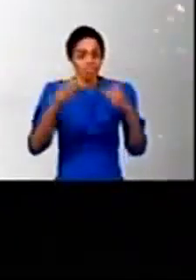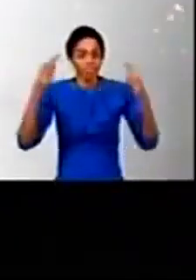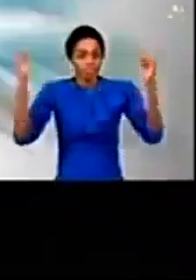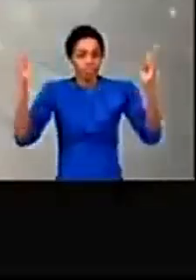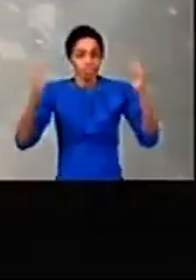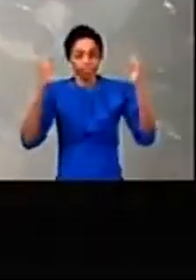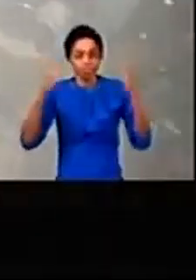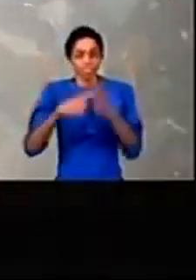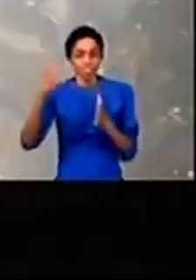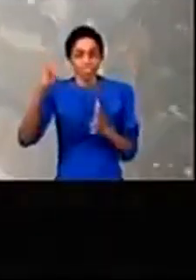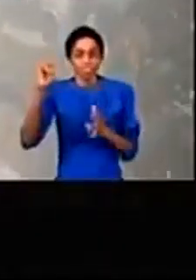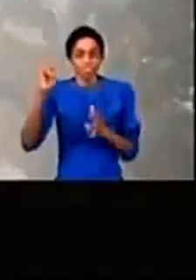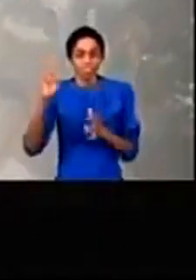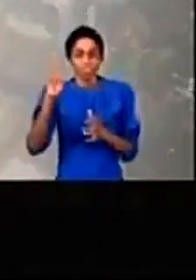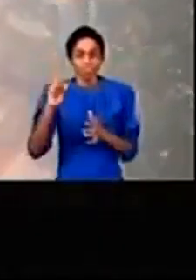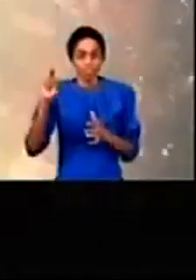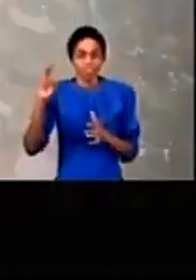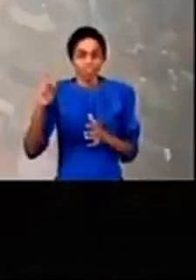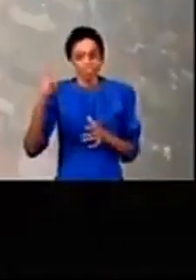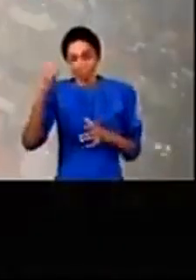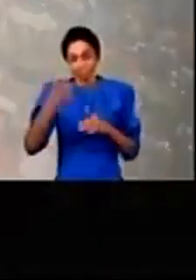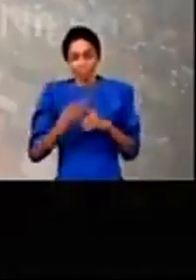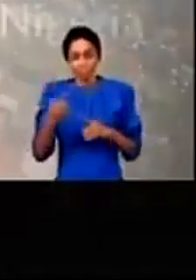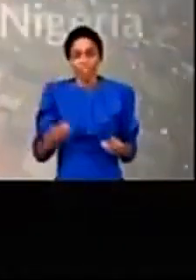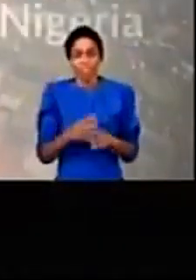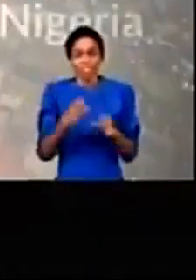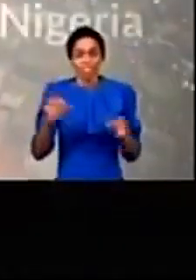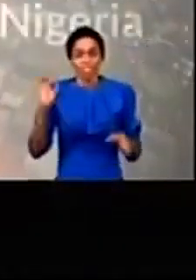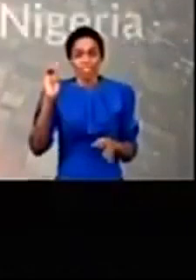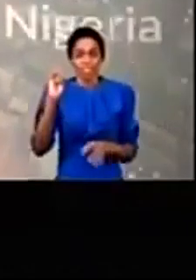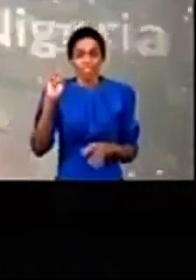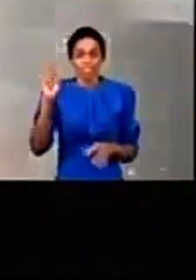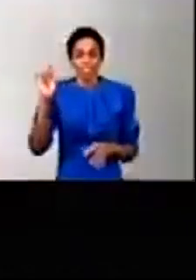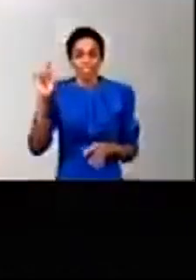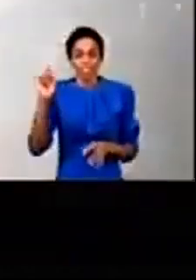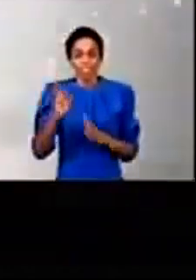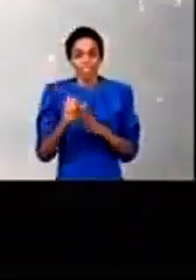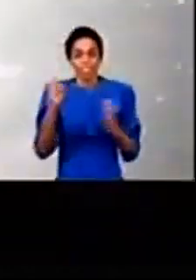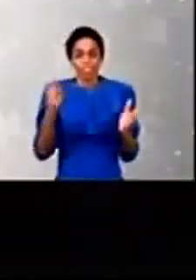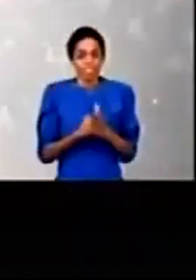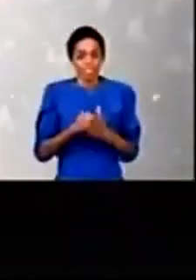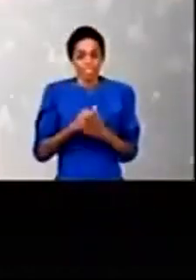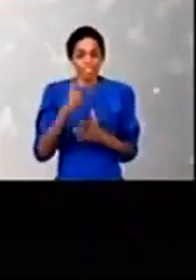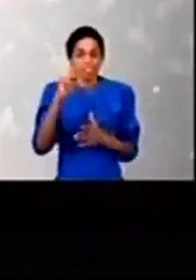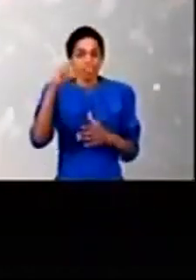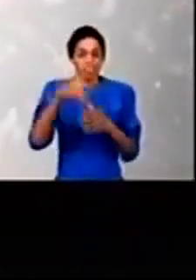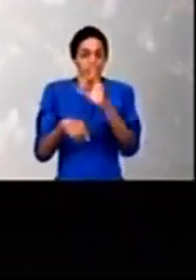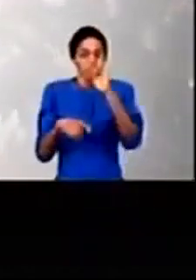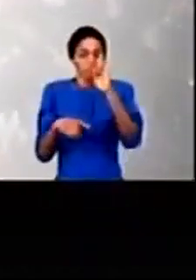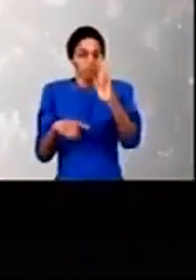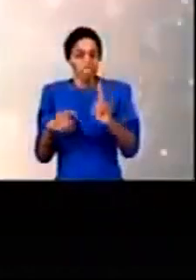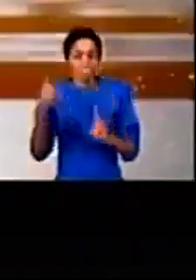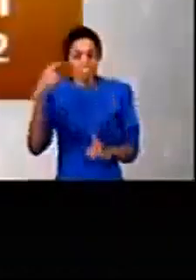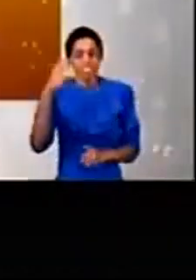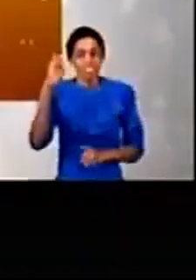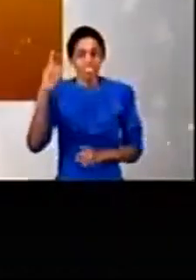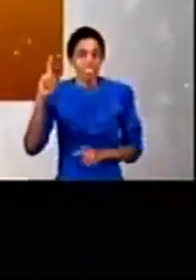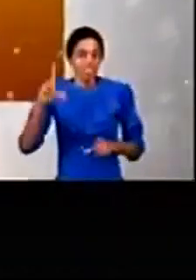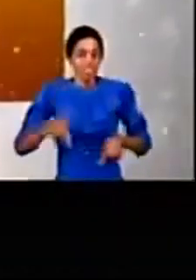GCK live in Ekiti State, Southwest Nigeria. The Global Crusade and